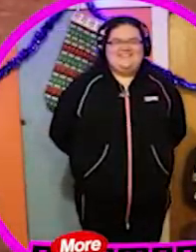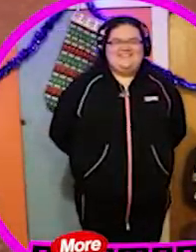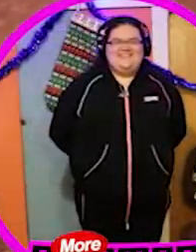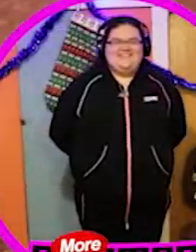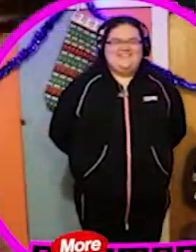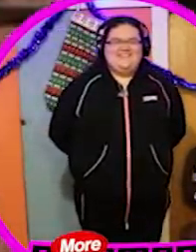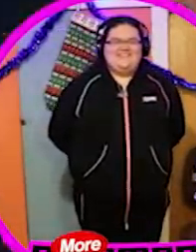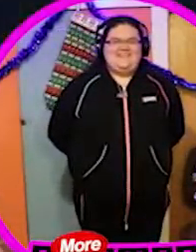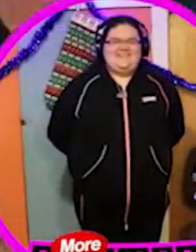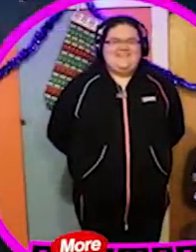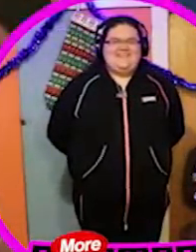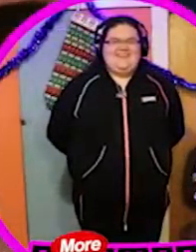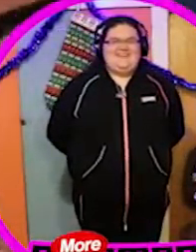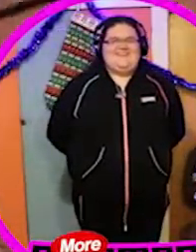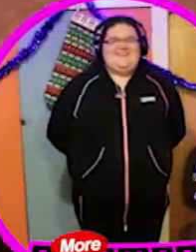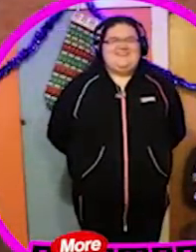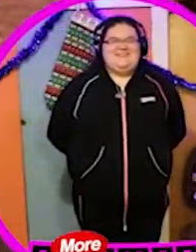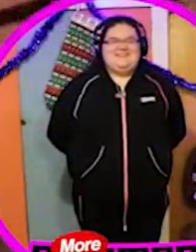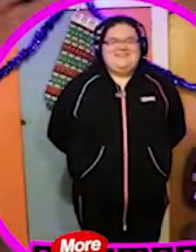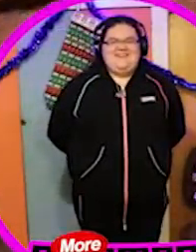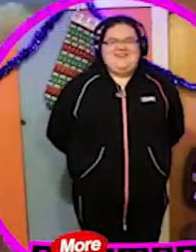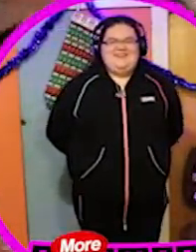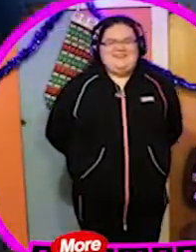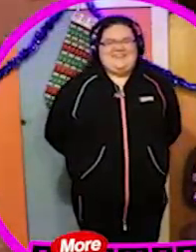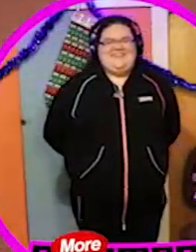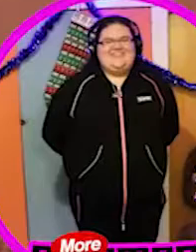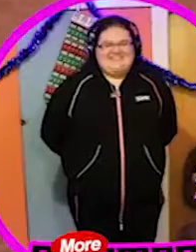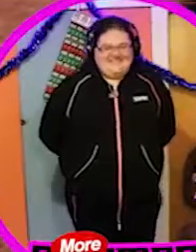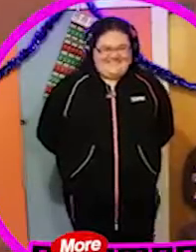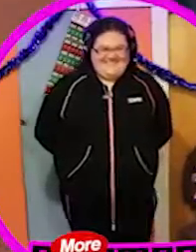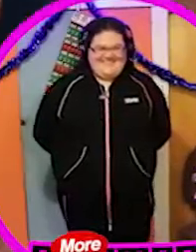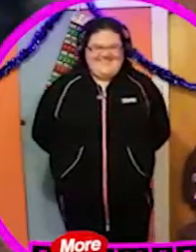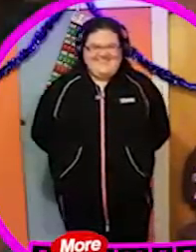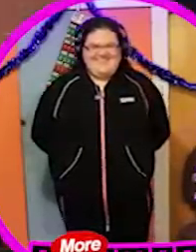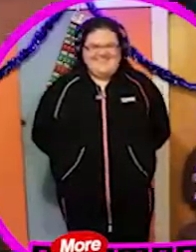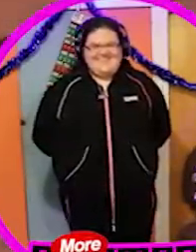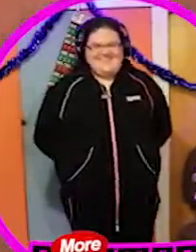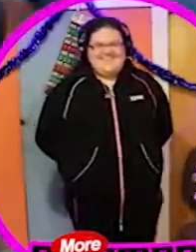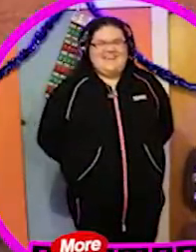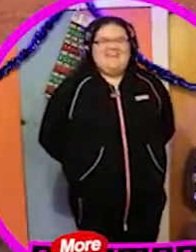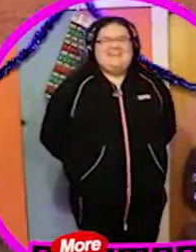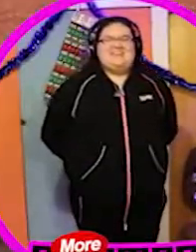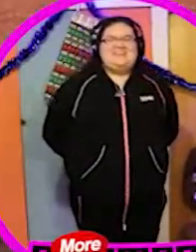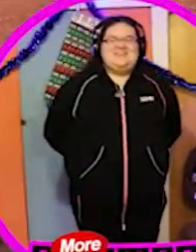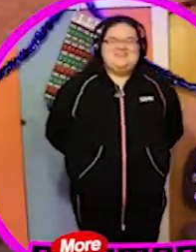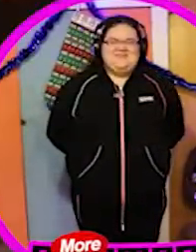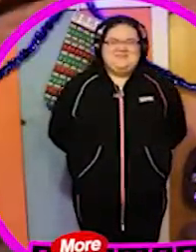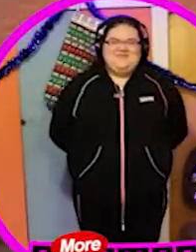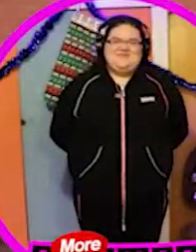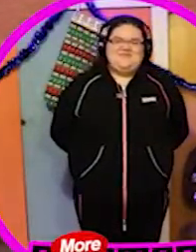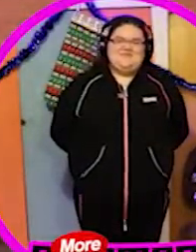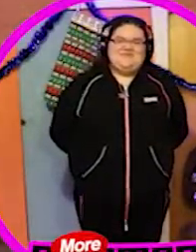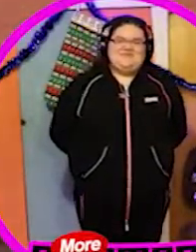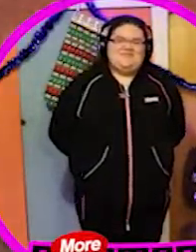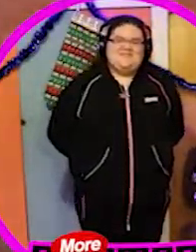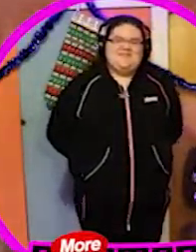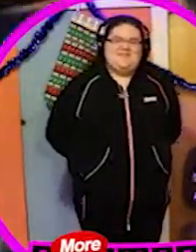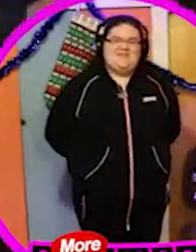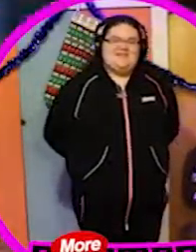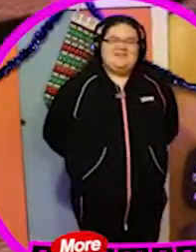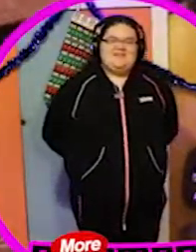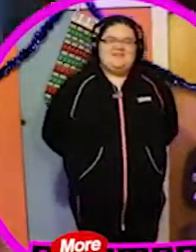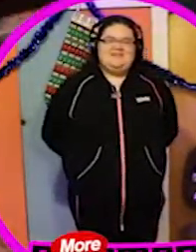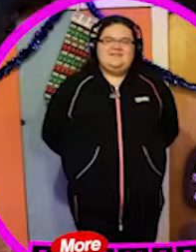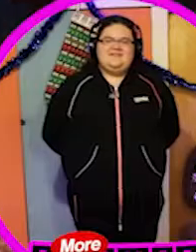Let them go. Oh my god. All right, going, bro. No. Jump. Oh my god. Oh my god. Bro, catch me at the back. Catch me at the back. Wait. Yeah. You got pushed.